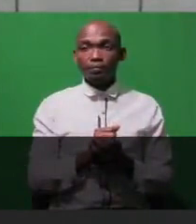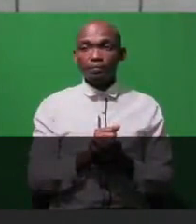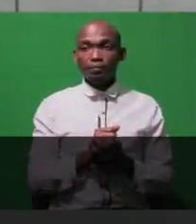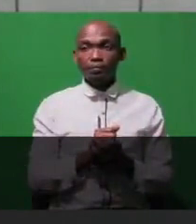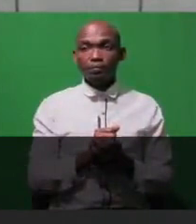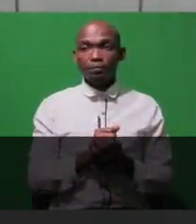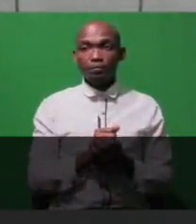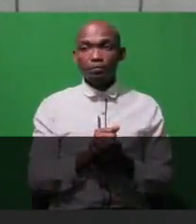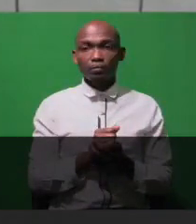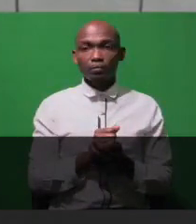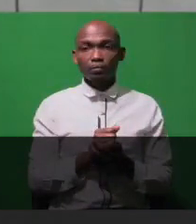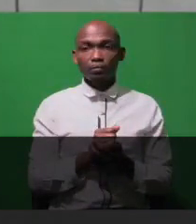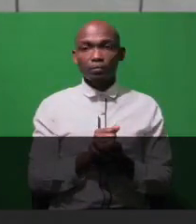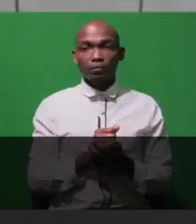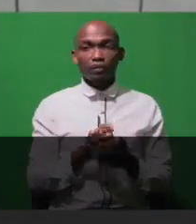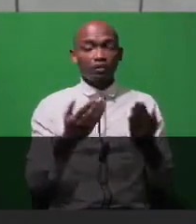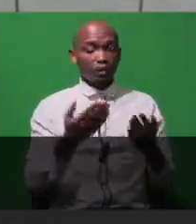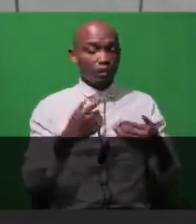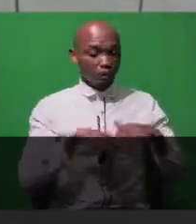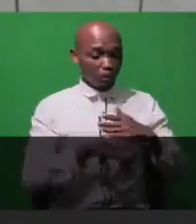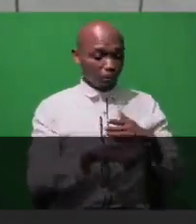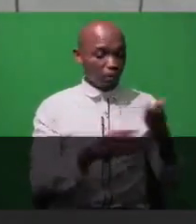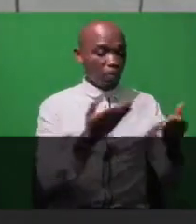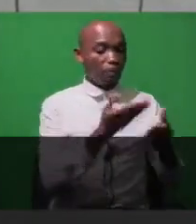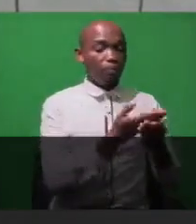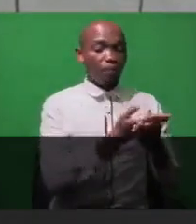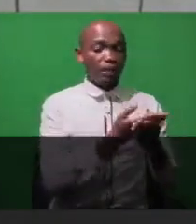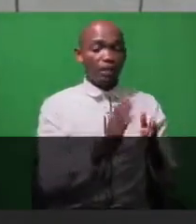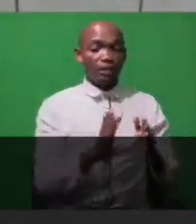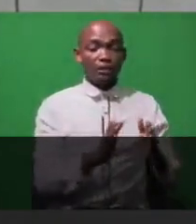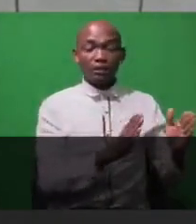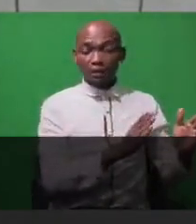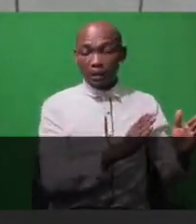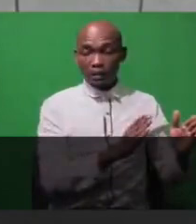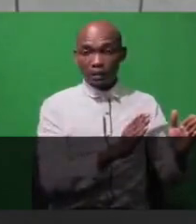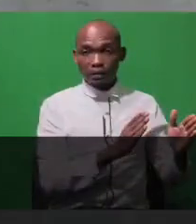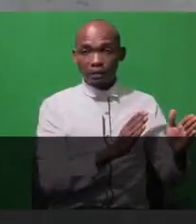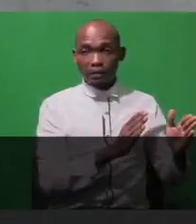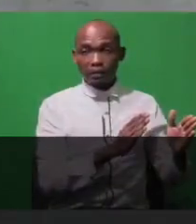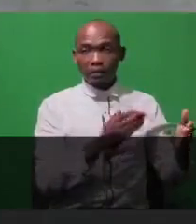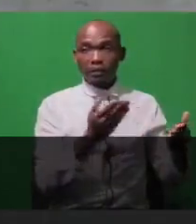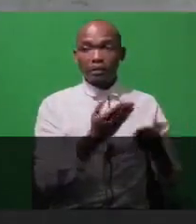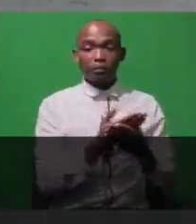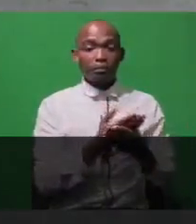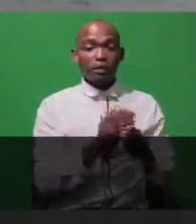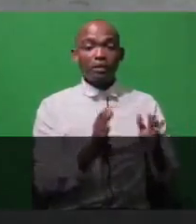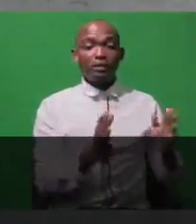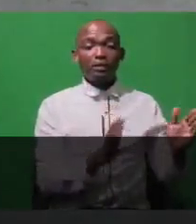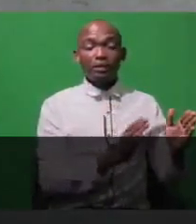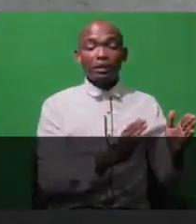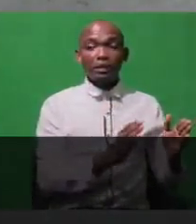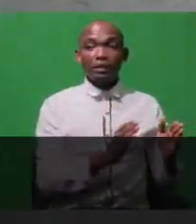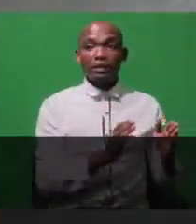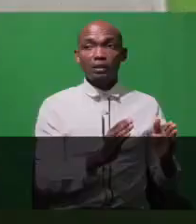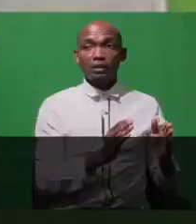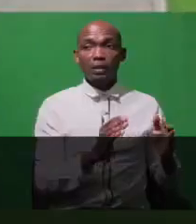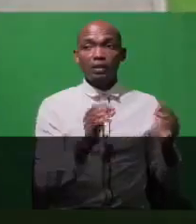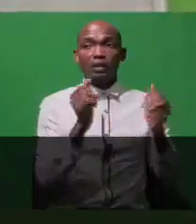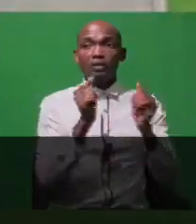Okay, come to the bank side. The bank side, you have